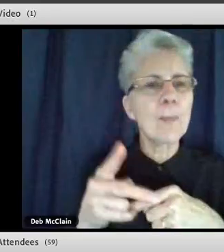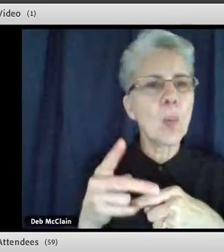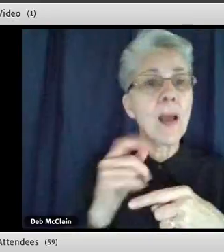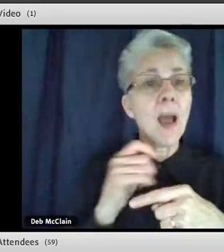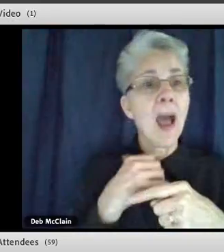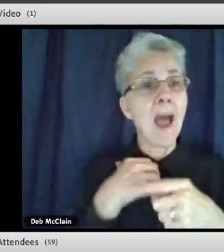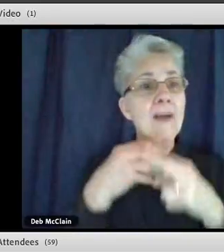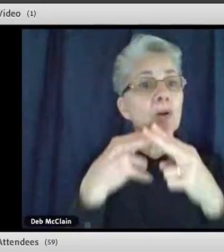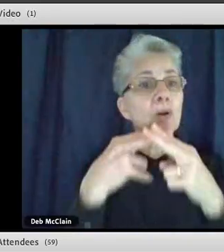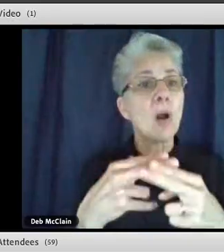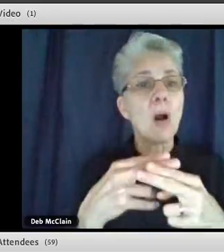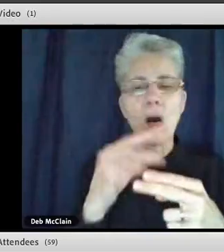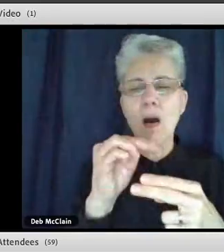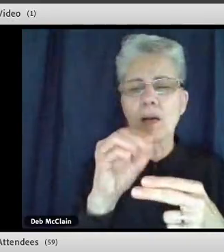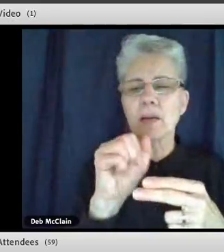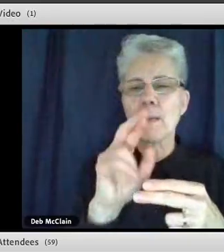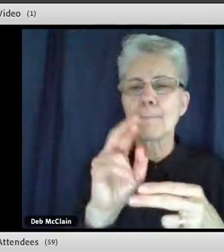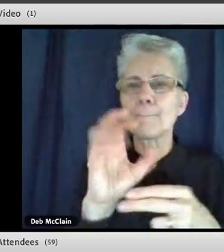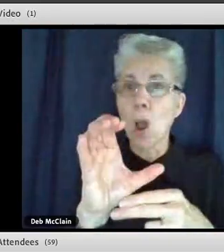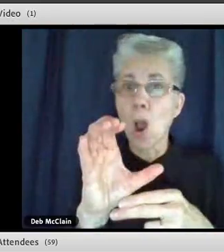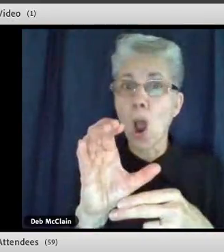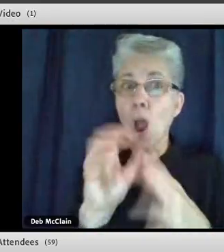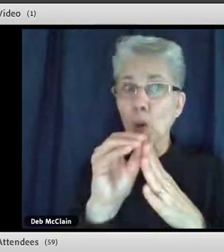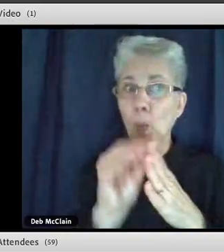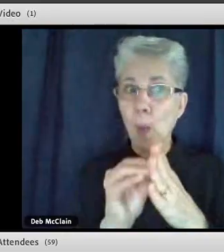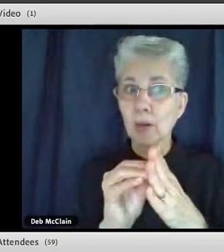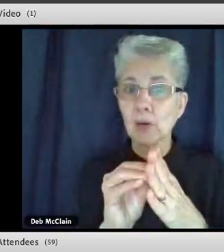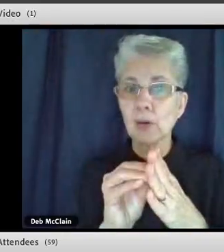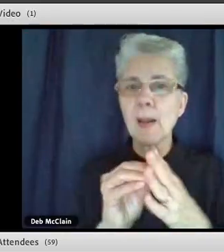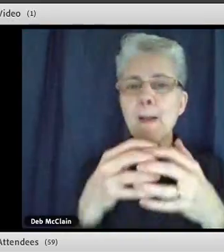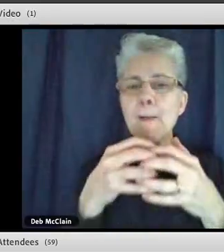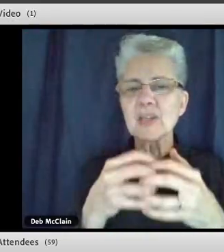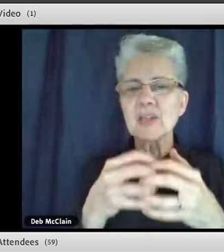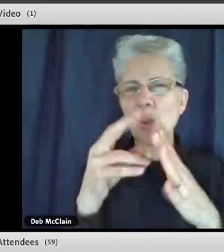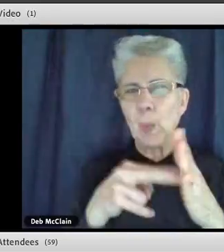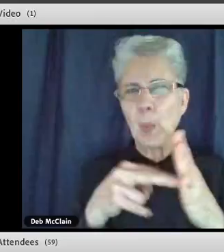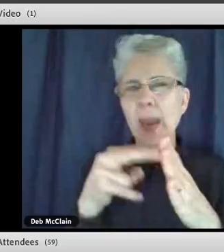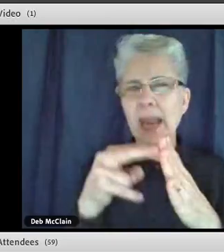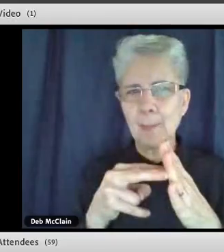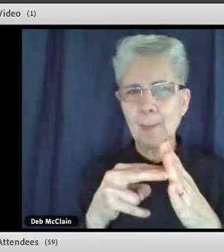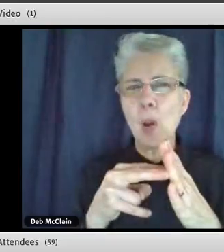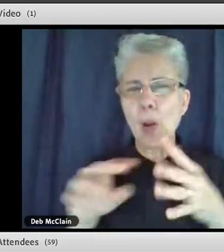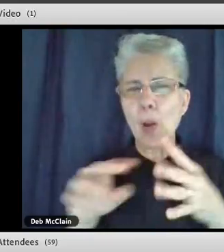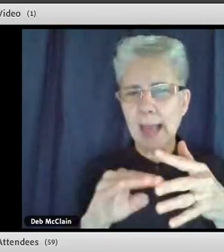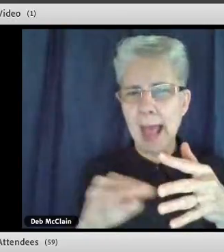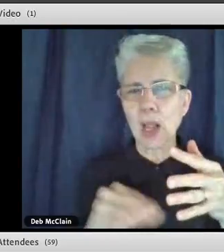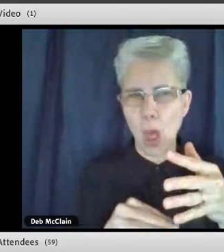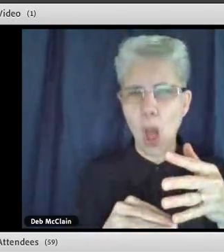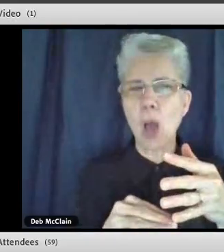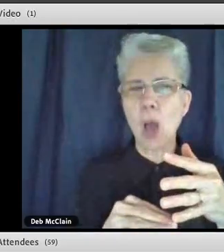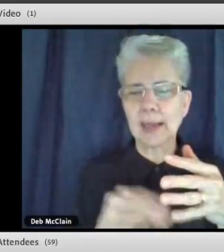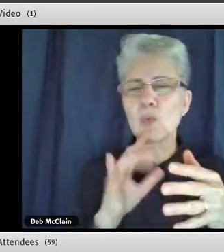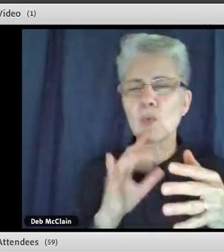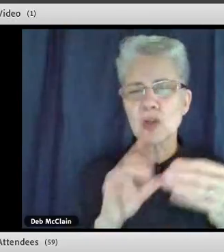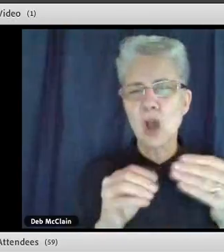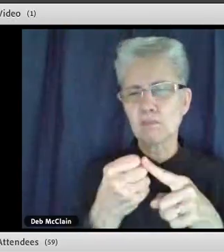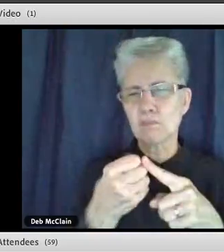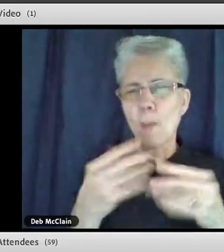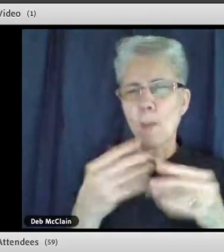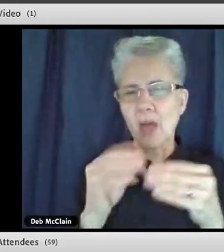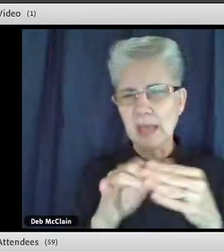called a MARC record. I mentioned machine-readable cataloging before, and we'll talk more about that in a